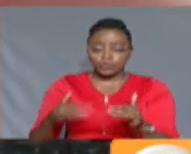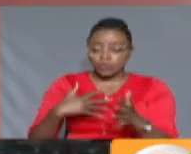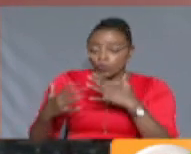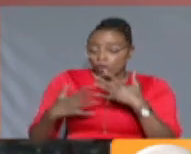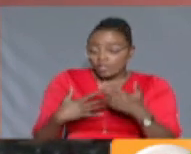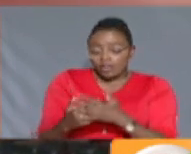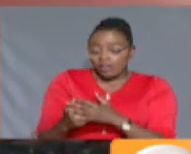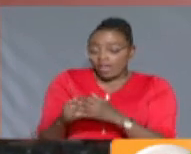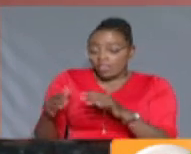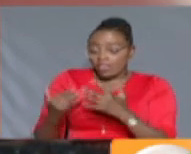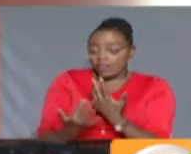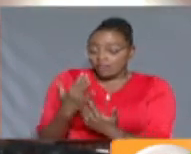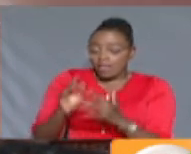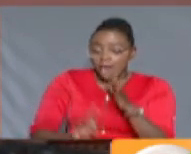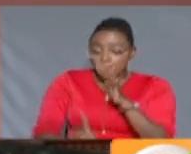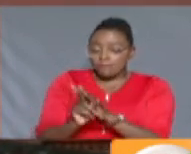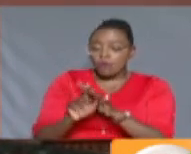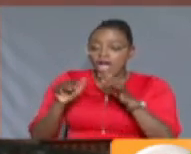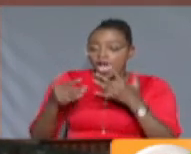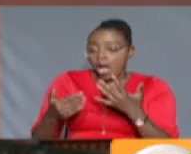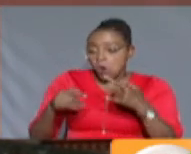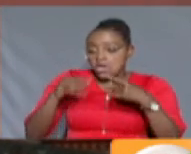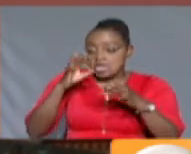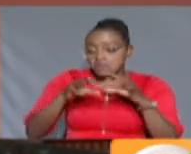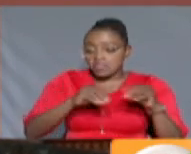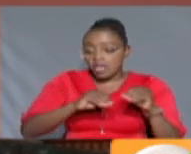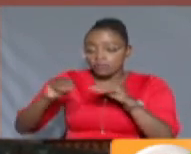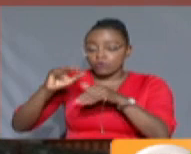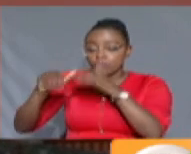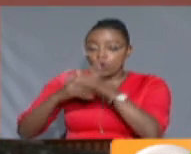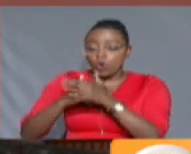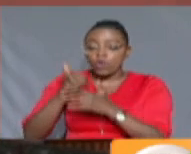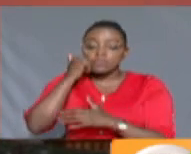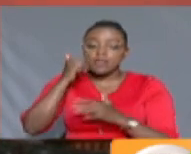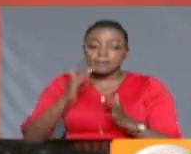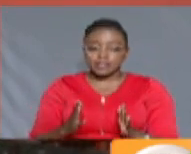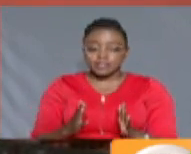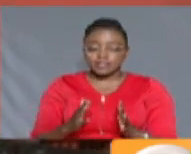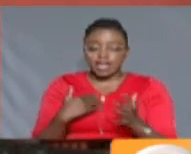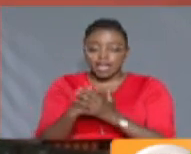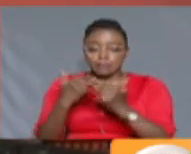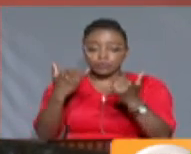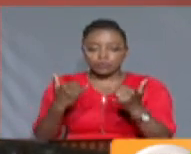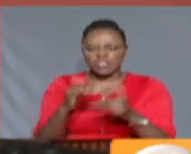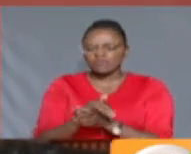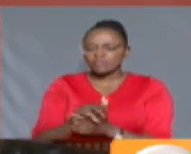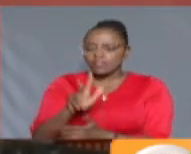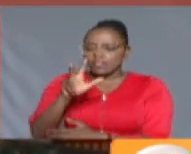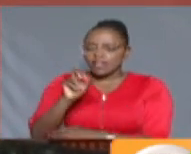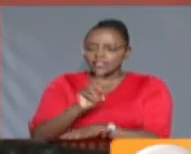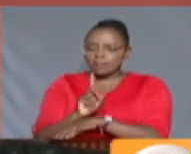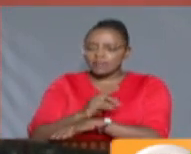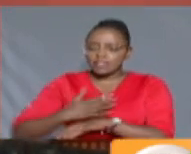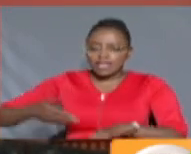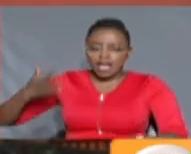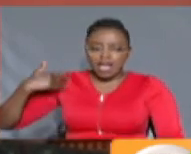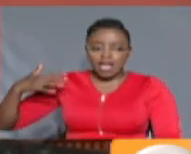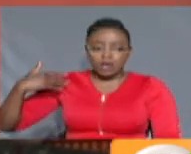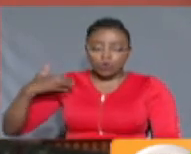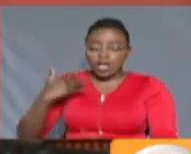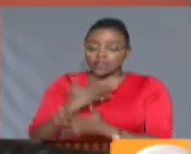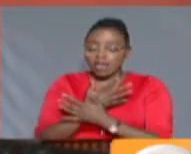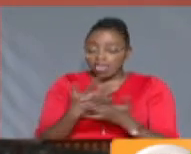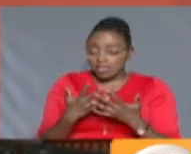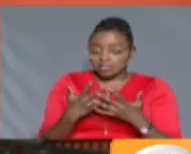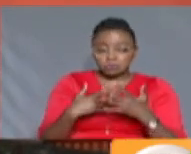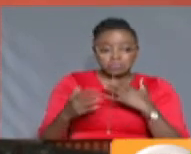caused the fire? And whether they've been able to evacuate all the patients so far. About 20 minutes ago, we were informed that no injuries as